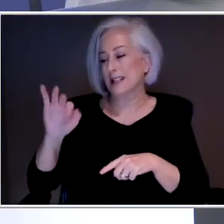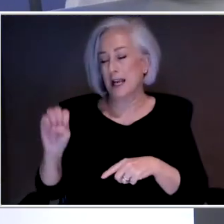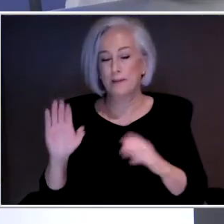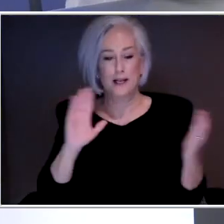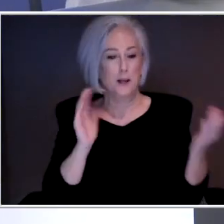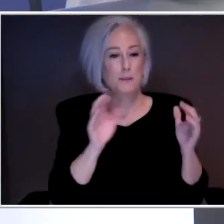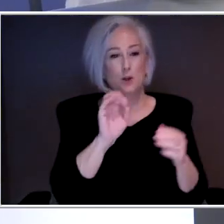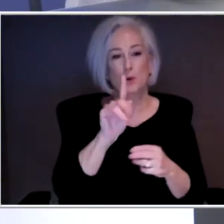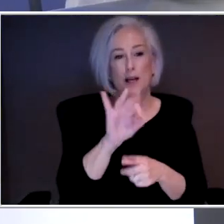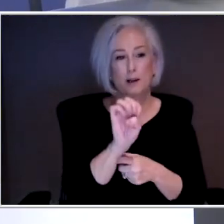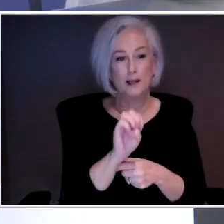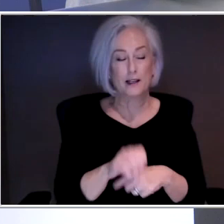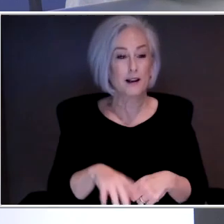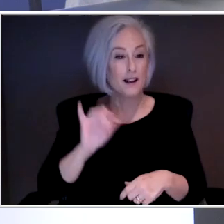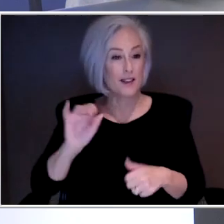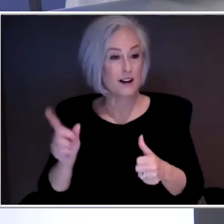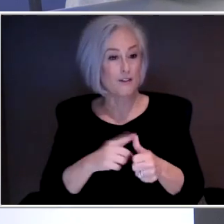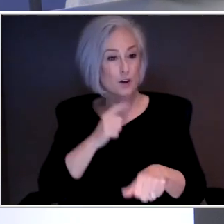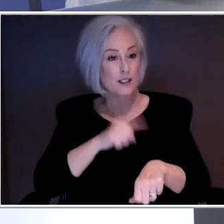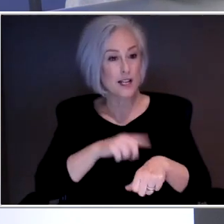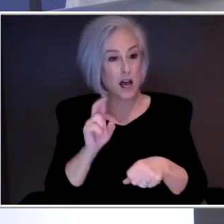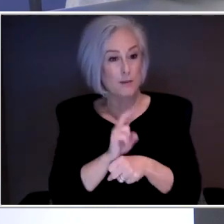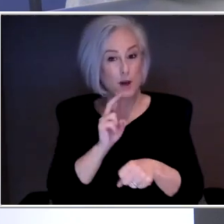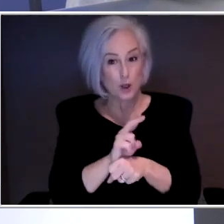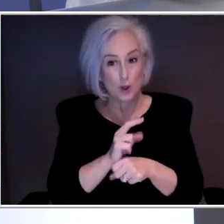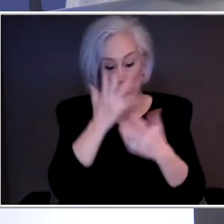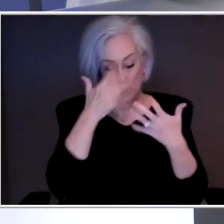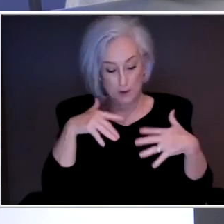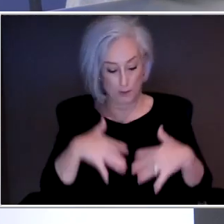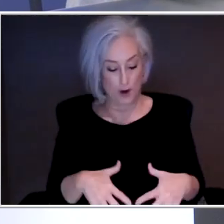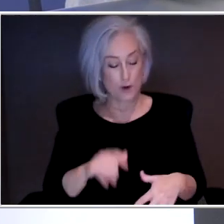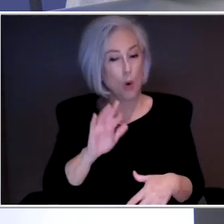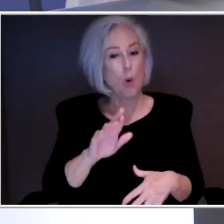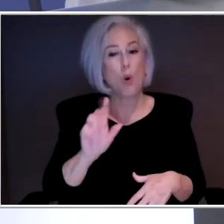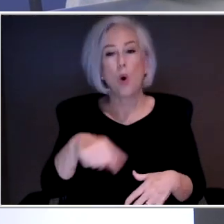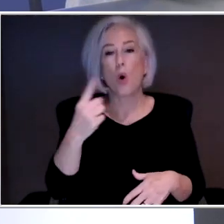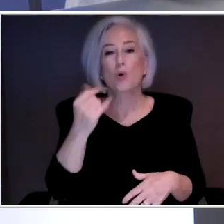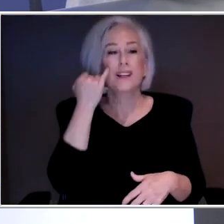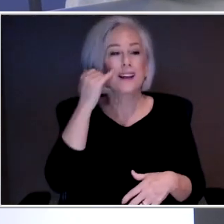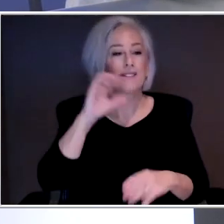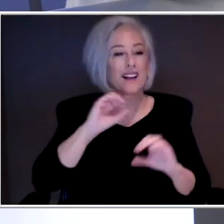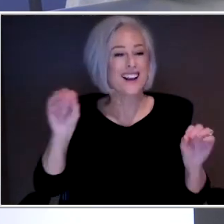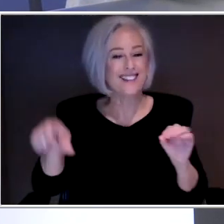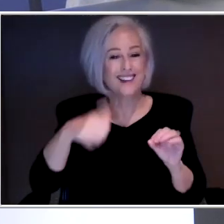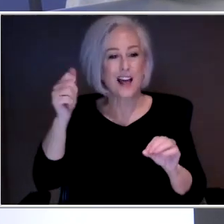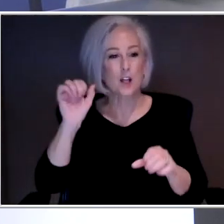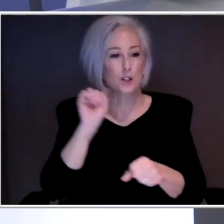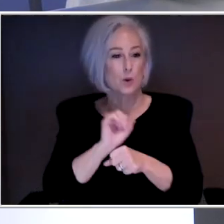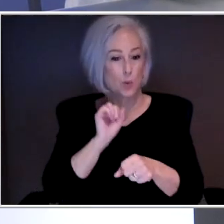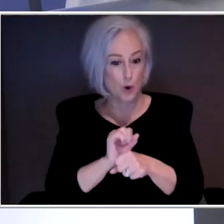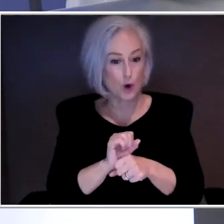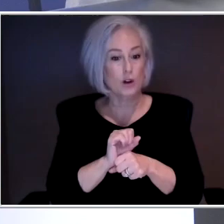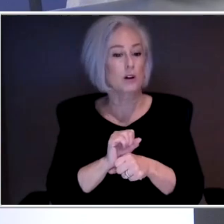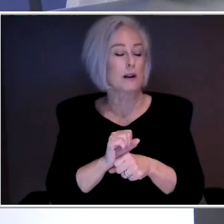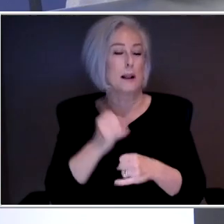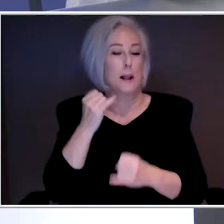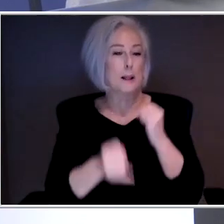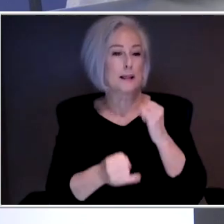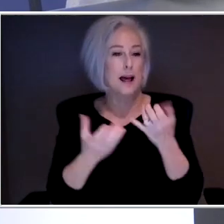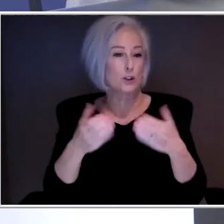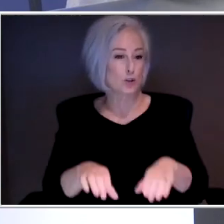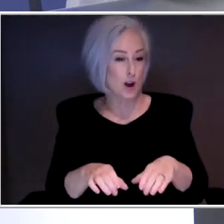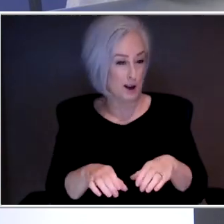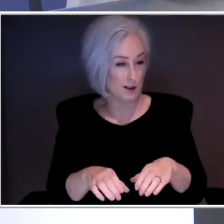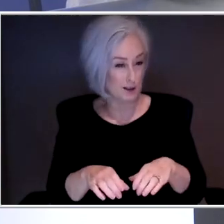of treatment for depression, or is this only, okay, if nothing else is working, this is your last? Yeah. Your Hail